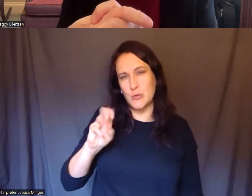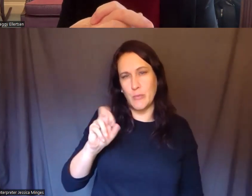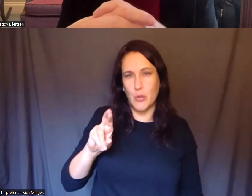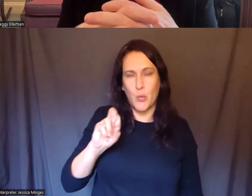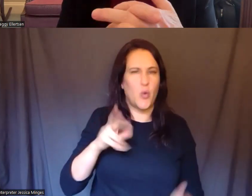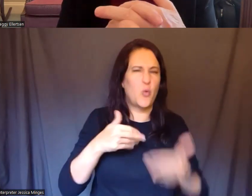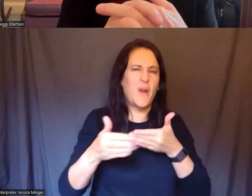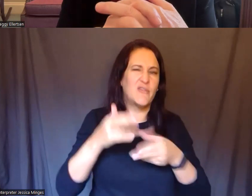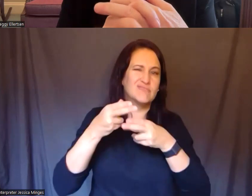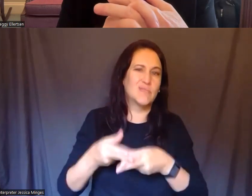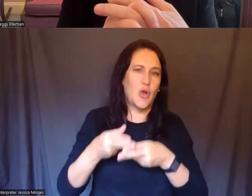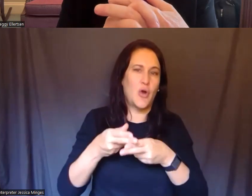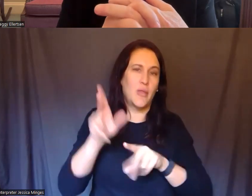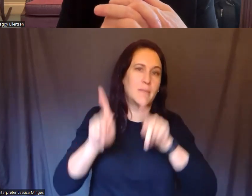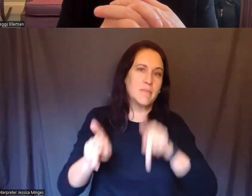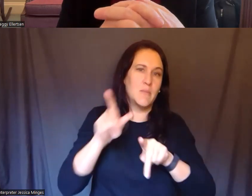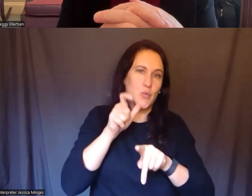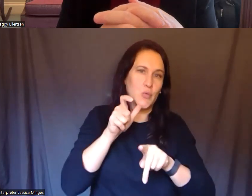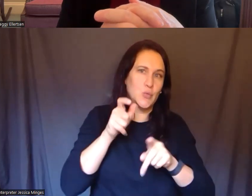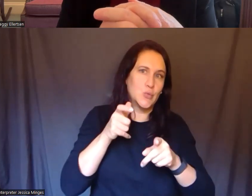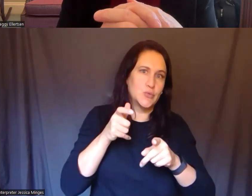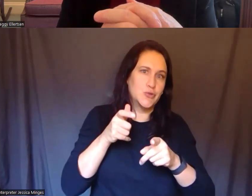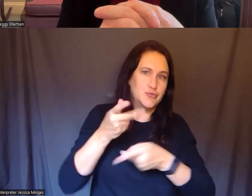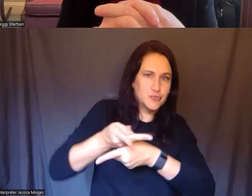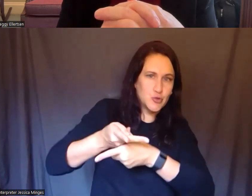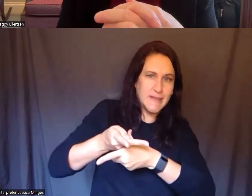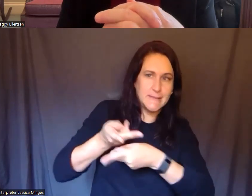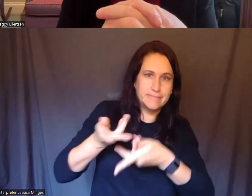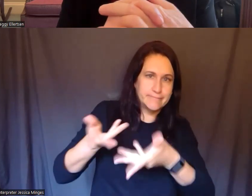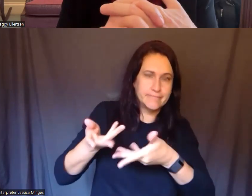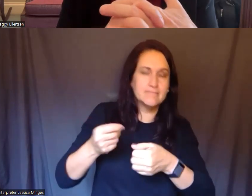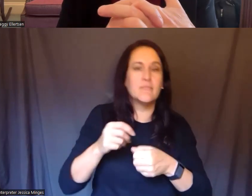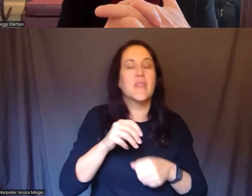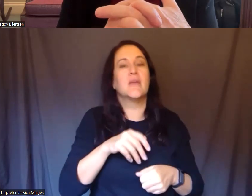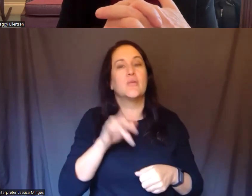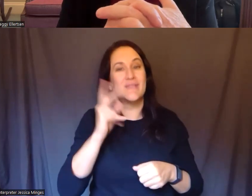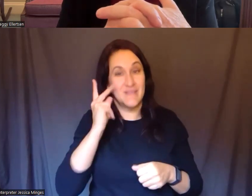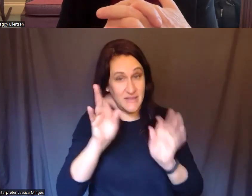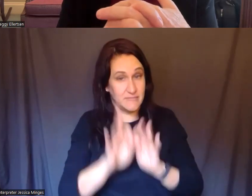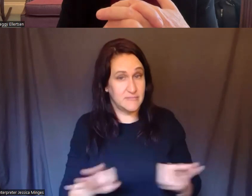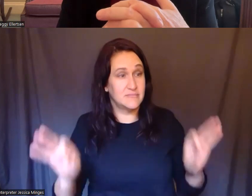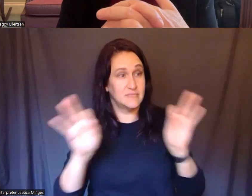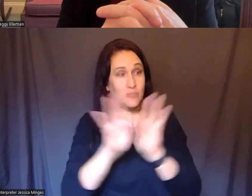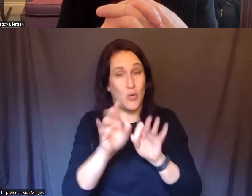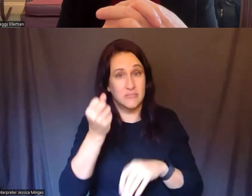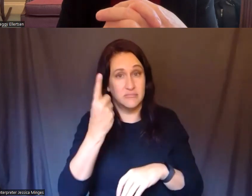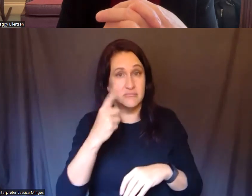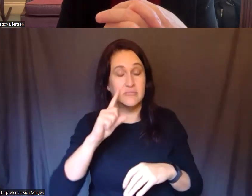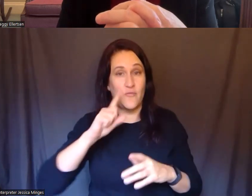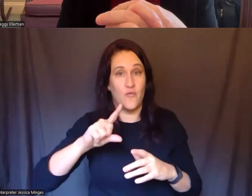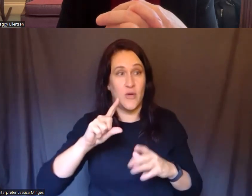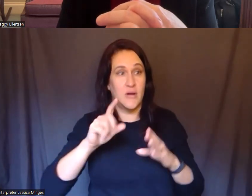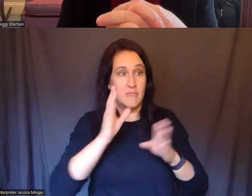whatever you call the people that you are treating. So you can see the importance of having a plan